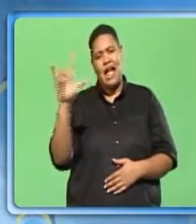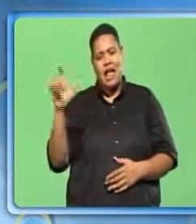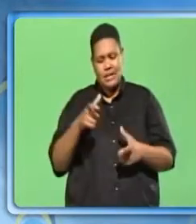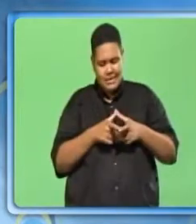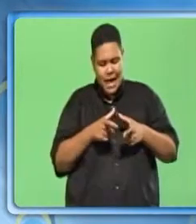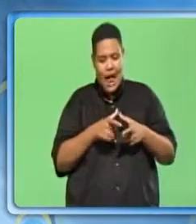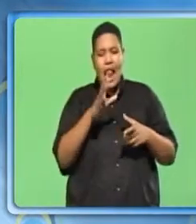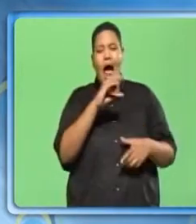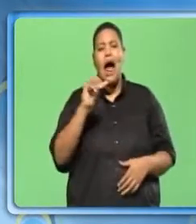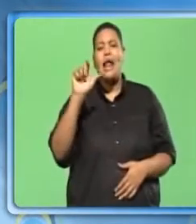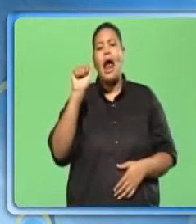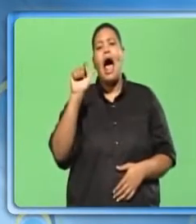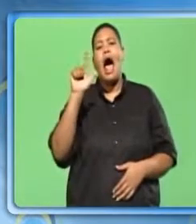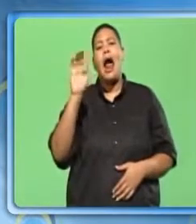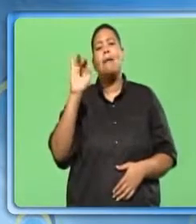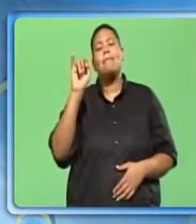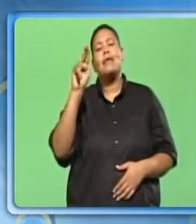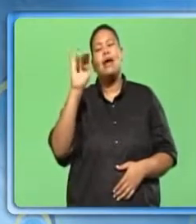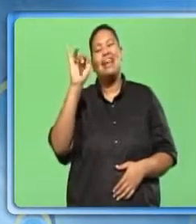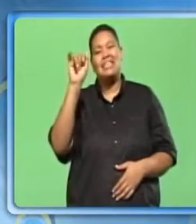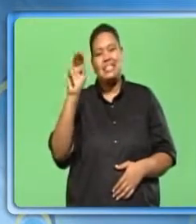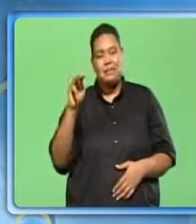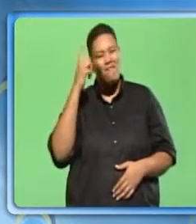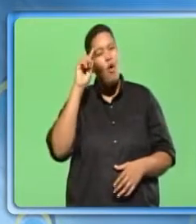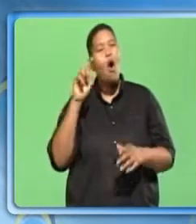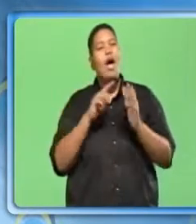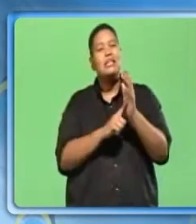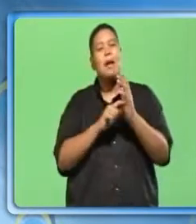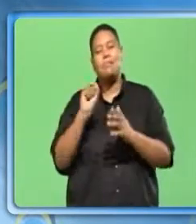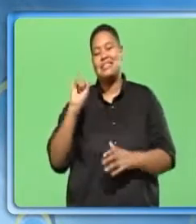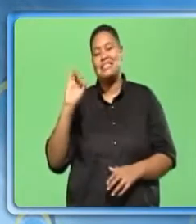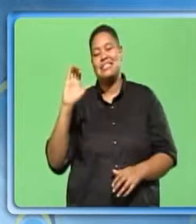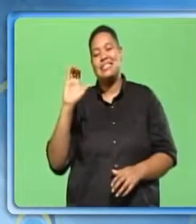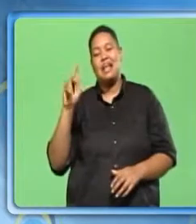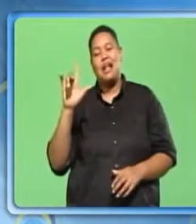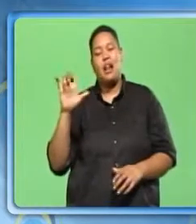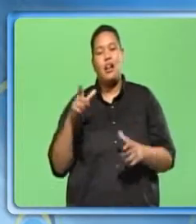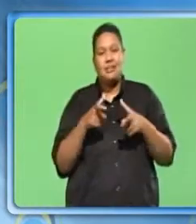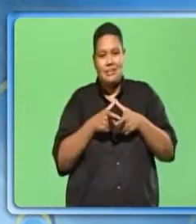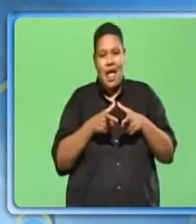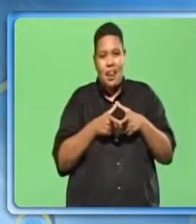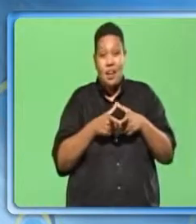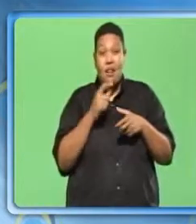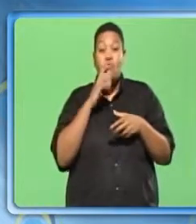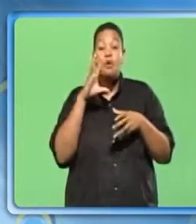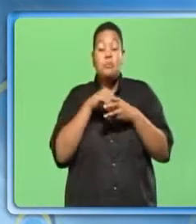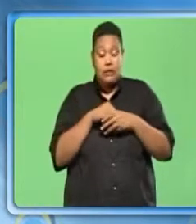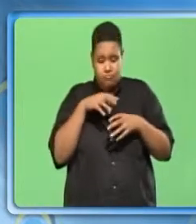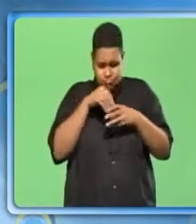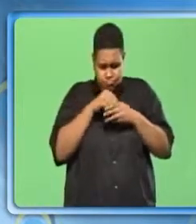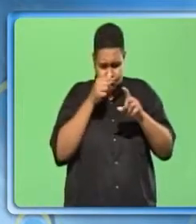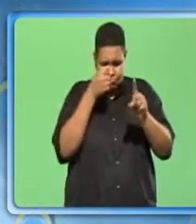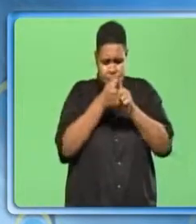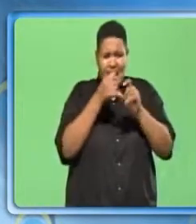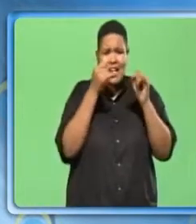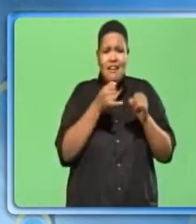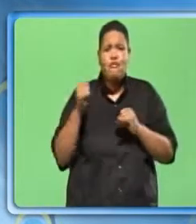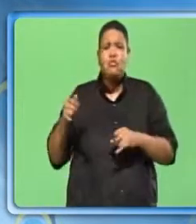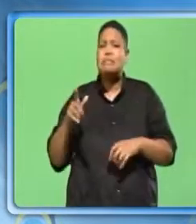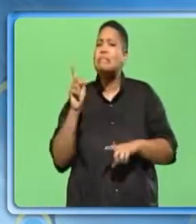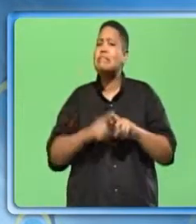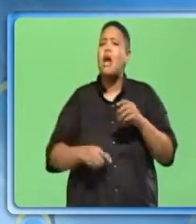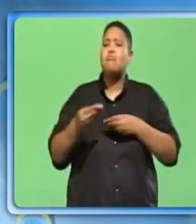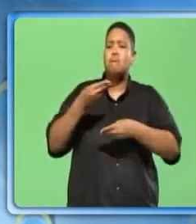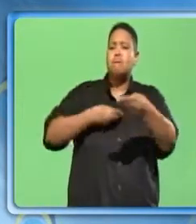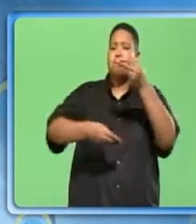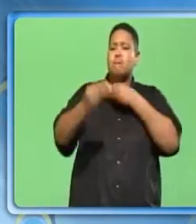Let's take sickle cell anemia for example. This is a condition in which the afflicted individuals are unable to transport